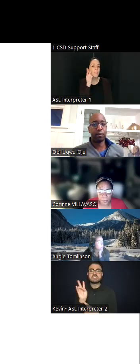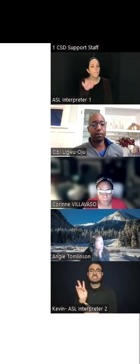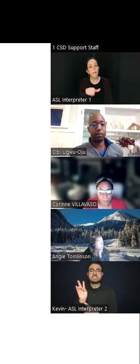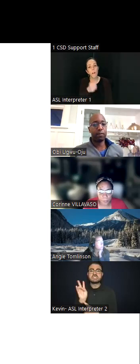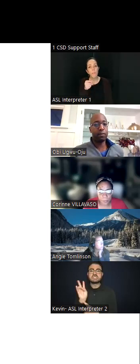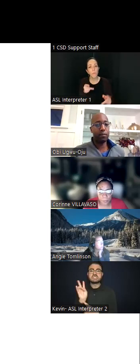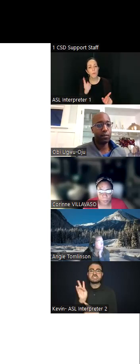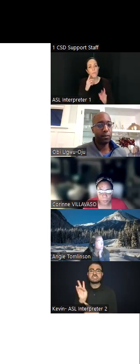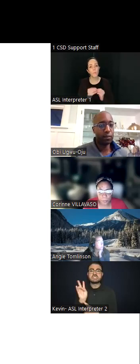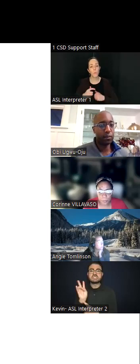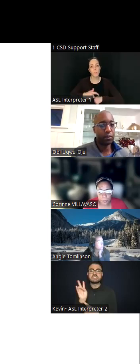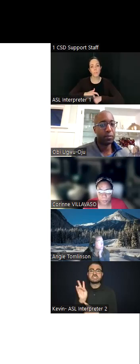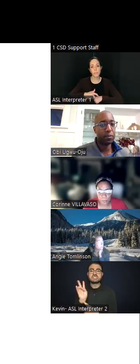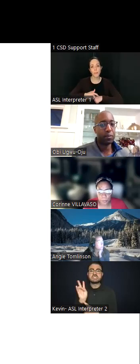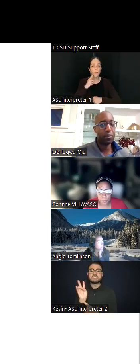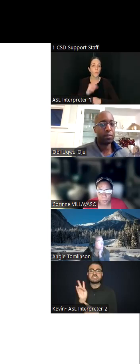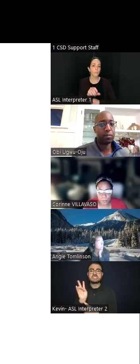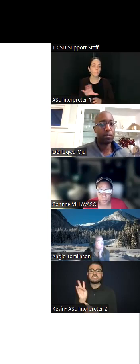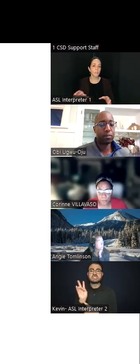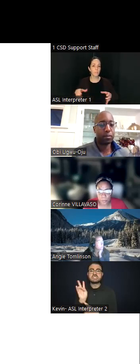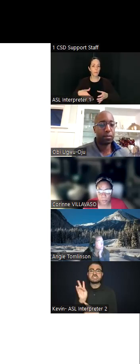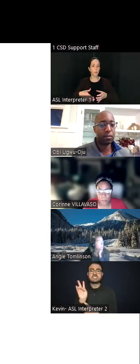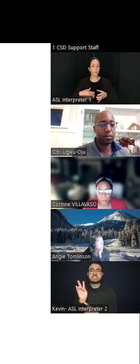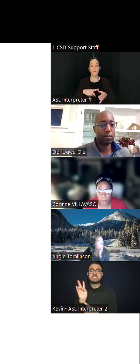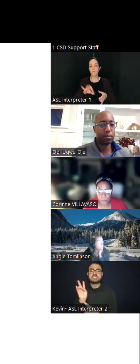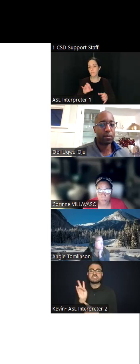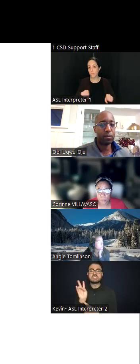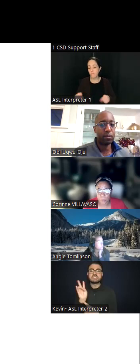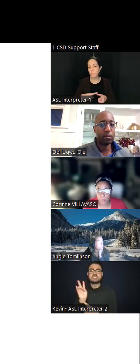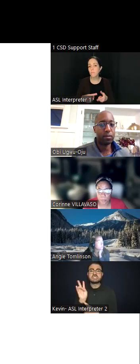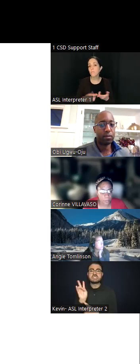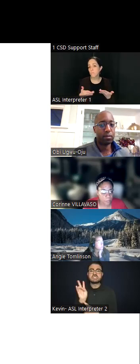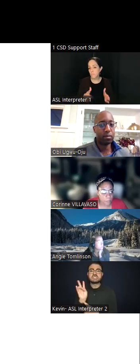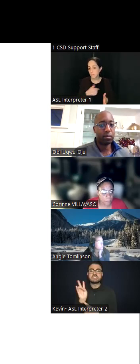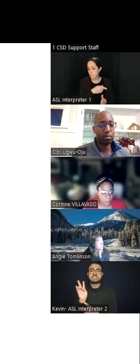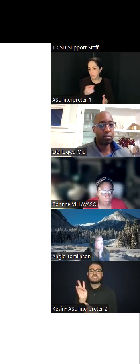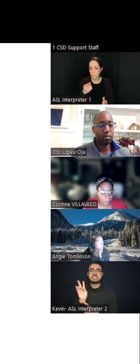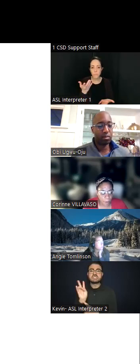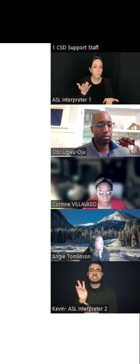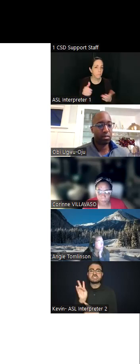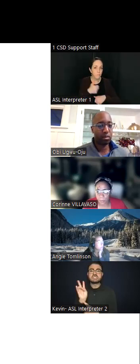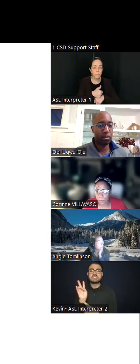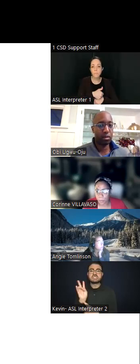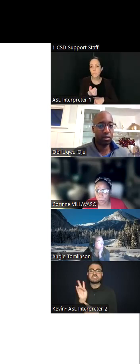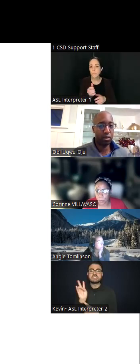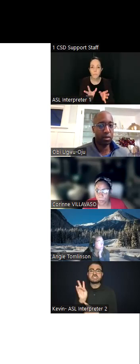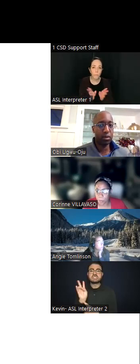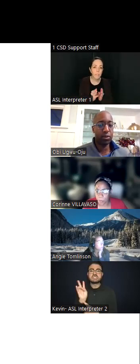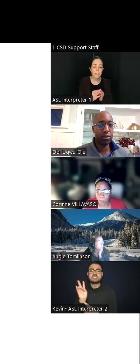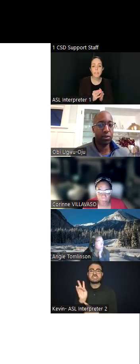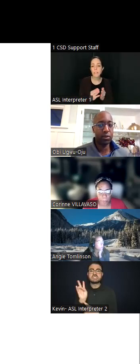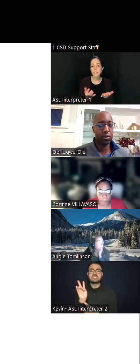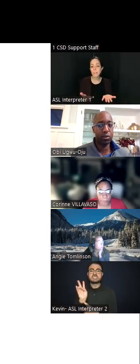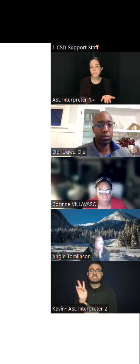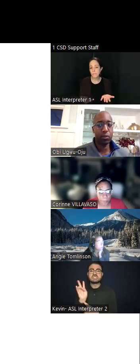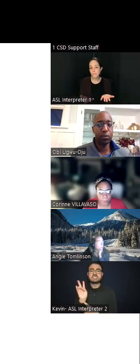more time for the subcommittee. And if that's possible, we'll definitely let subcommittee members know how we can achieve that without